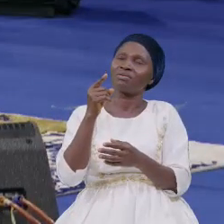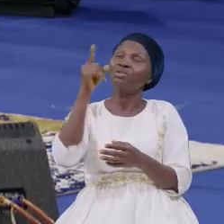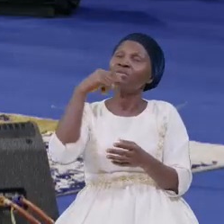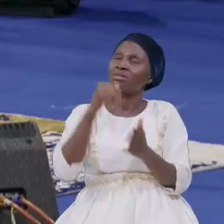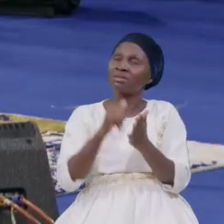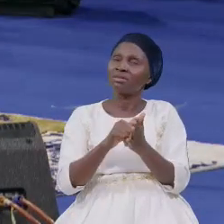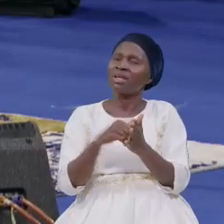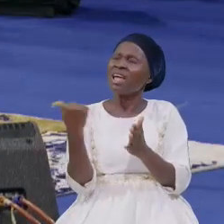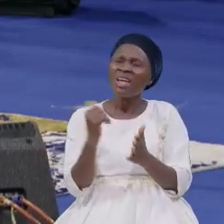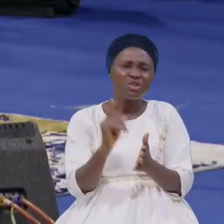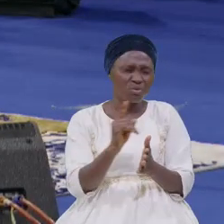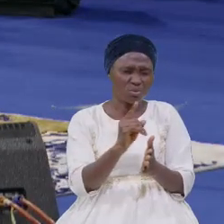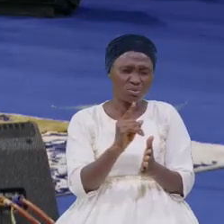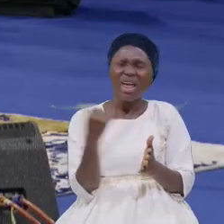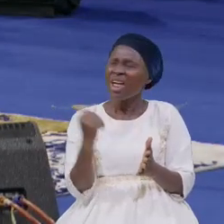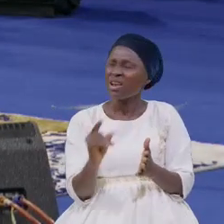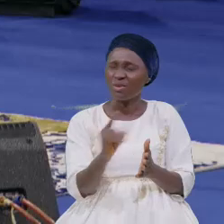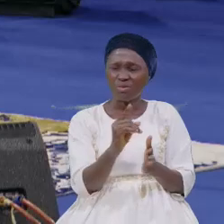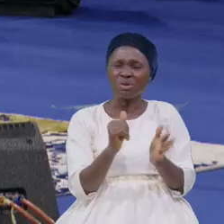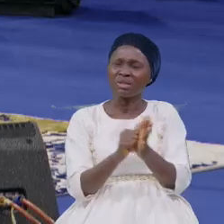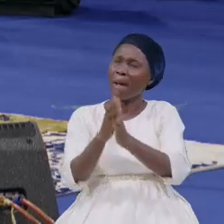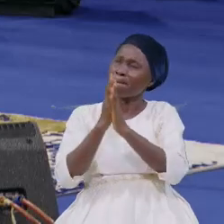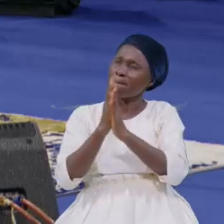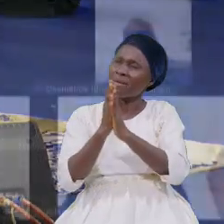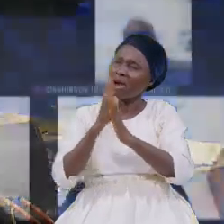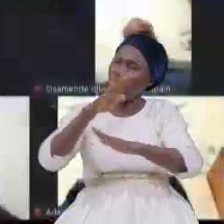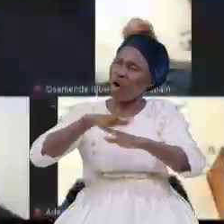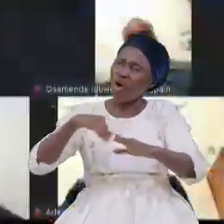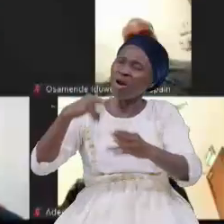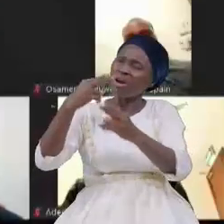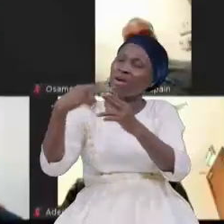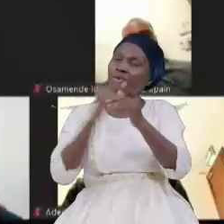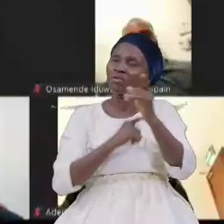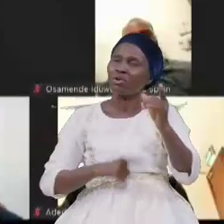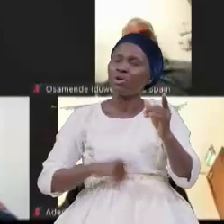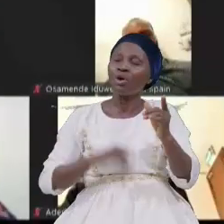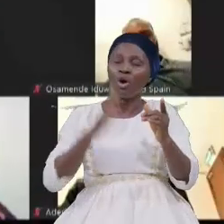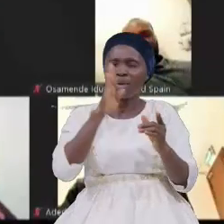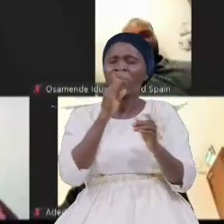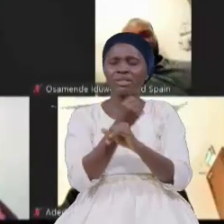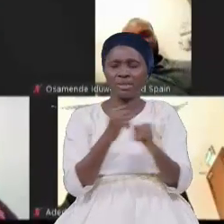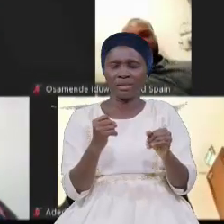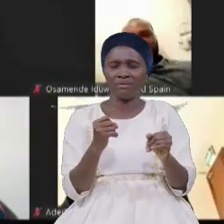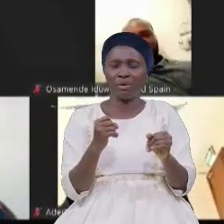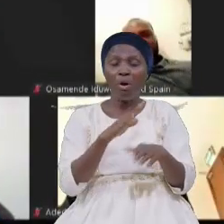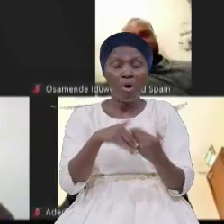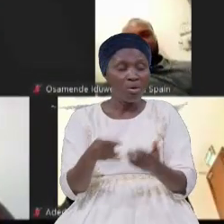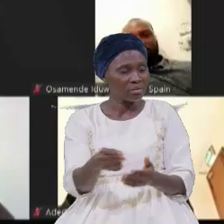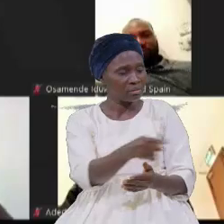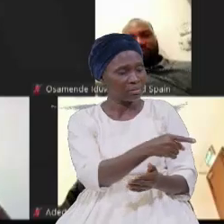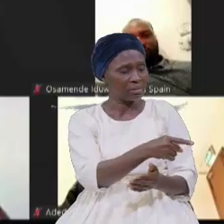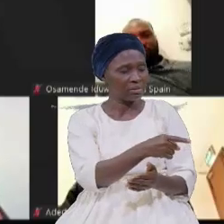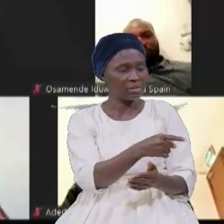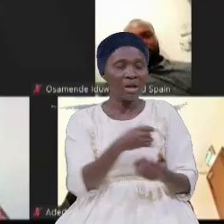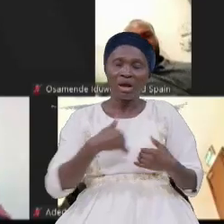shall call on the name of the Lord will be saved. All these have come for your